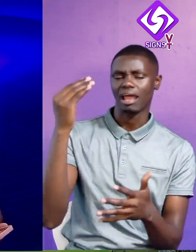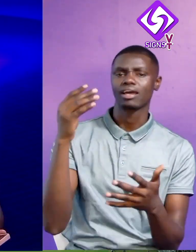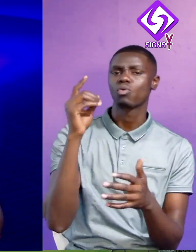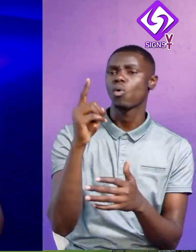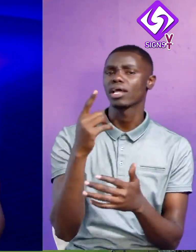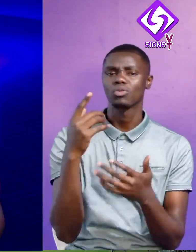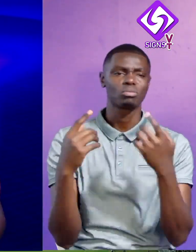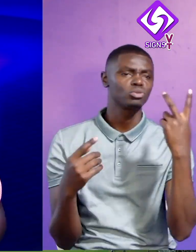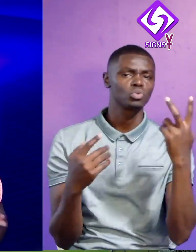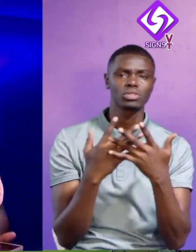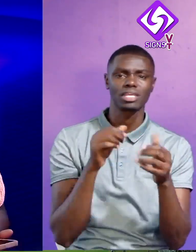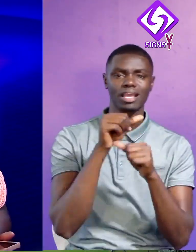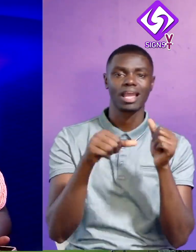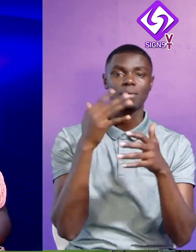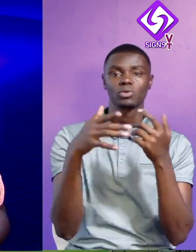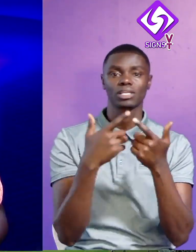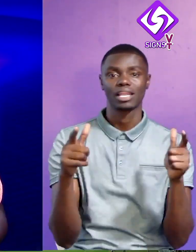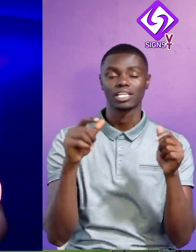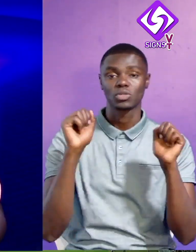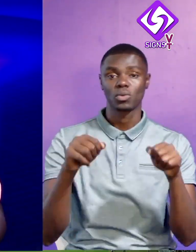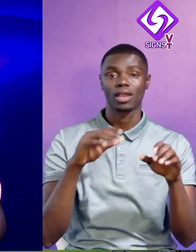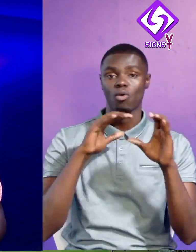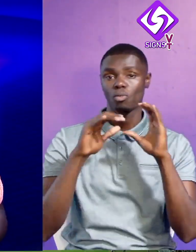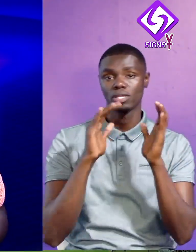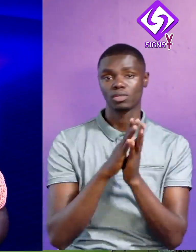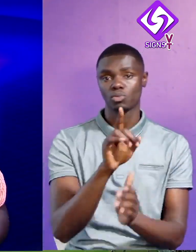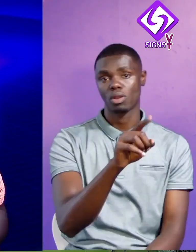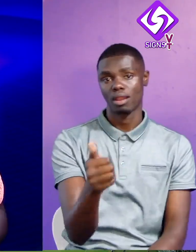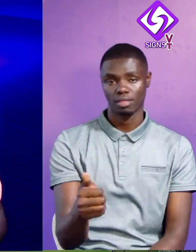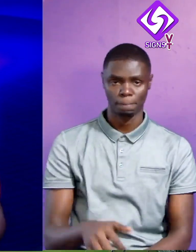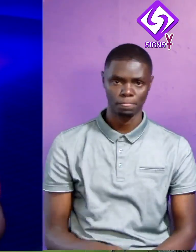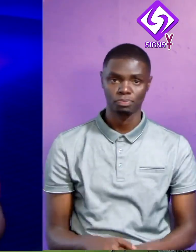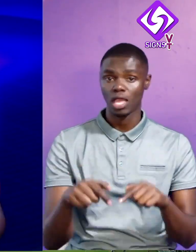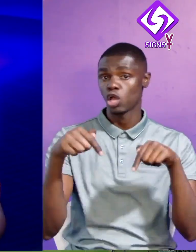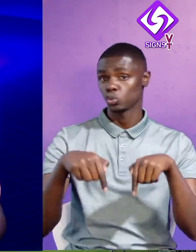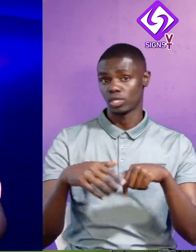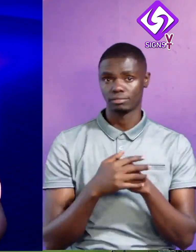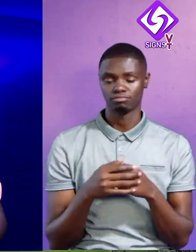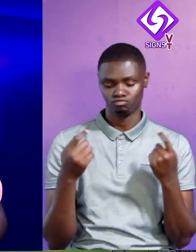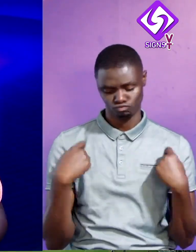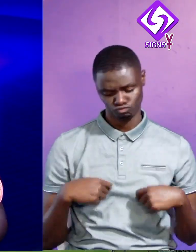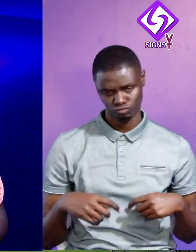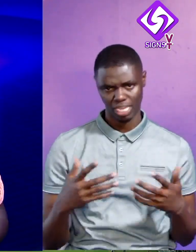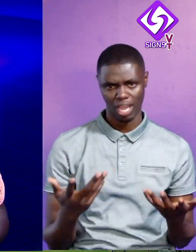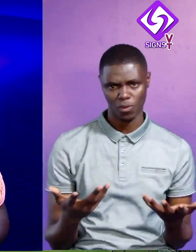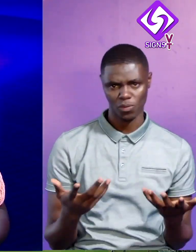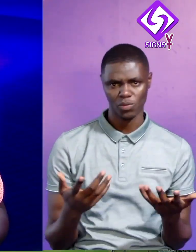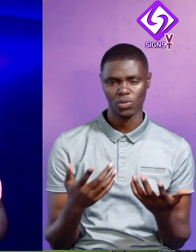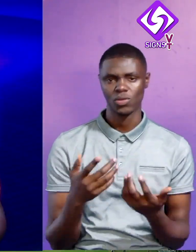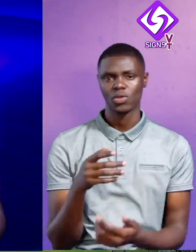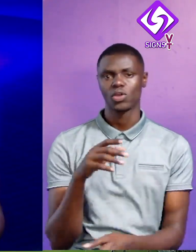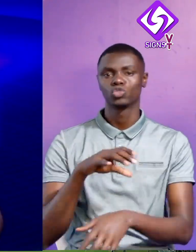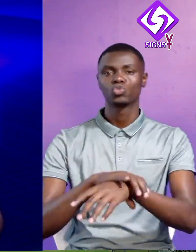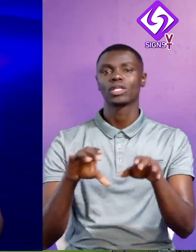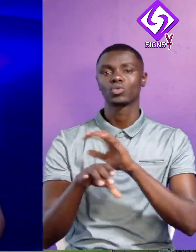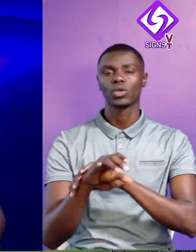about sign and we will be able to communicate to each other. So today nimevaa sweater top ya